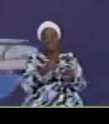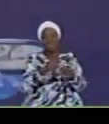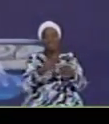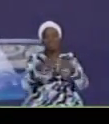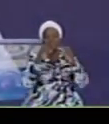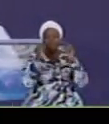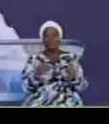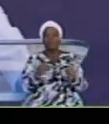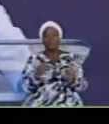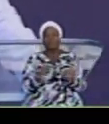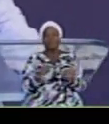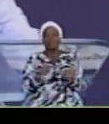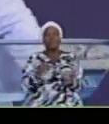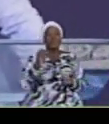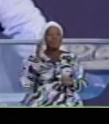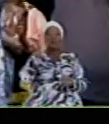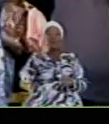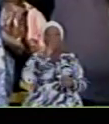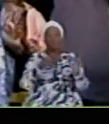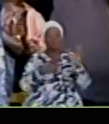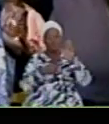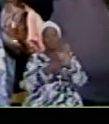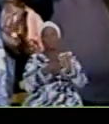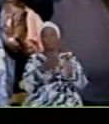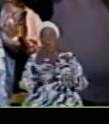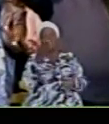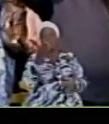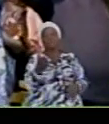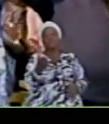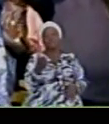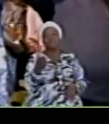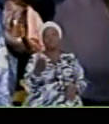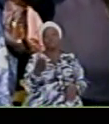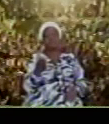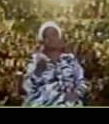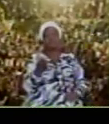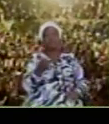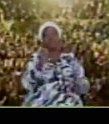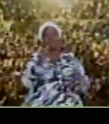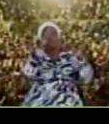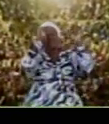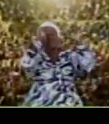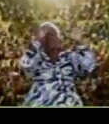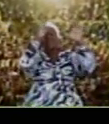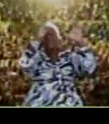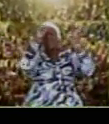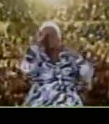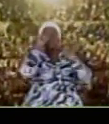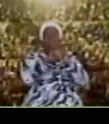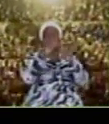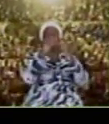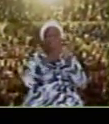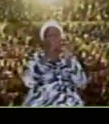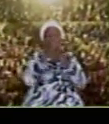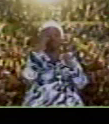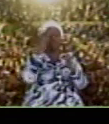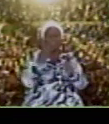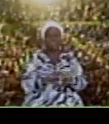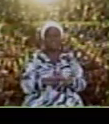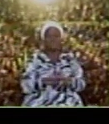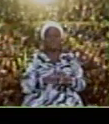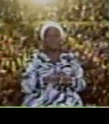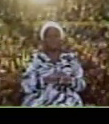power, will be manifested right there. Amen. Amen. Father, in Jesus'